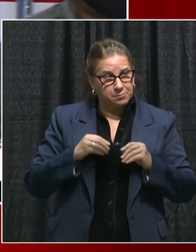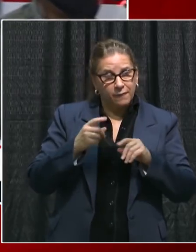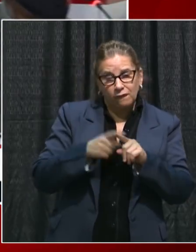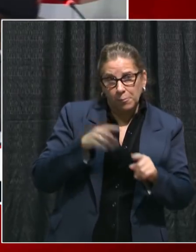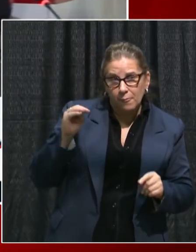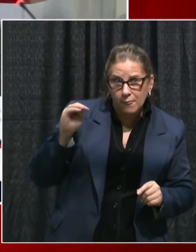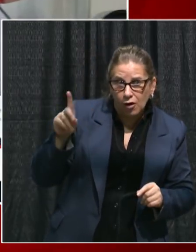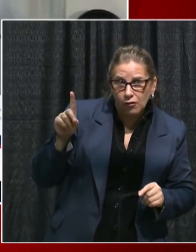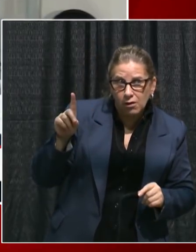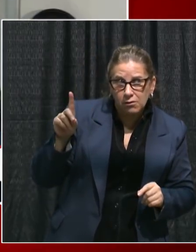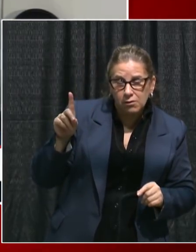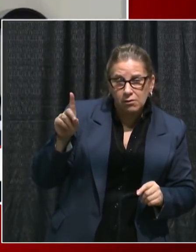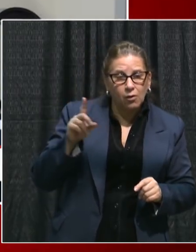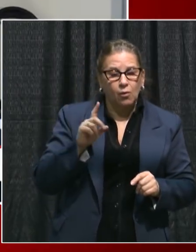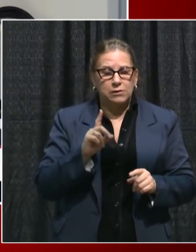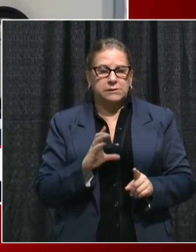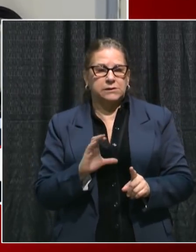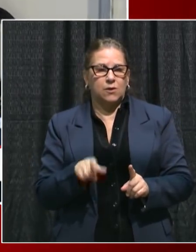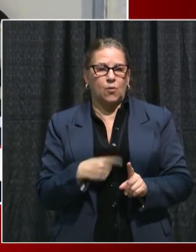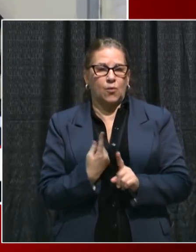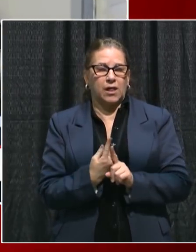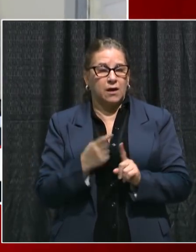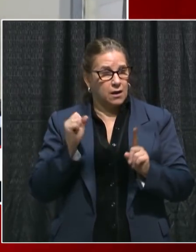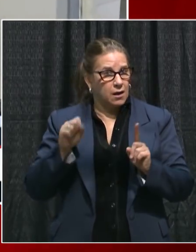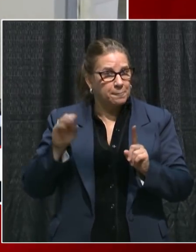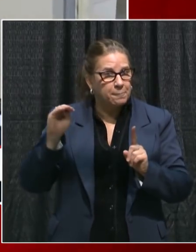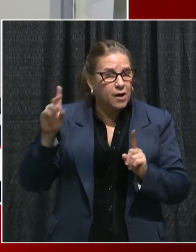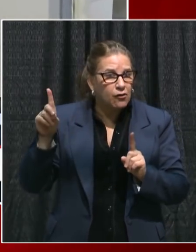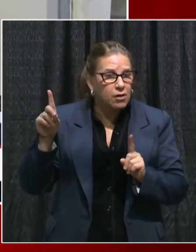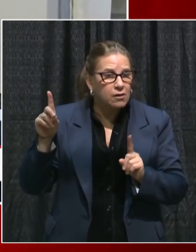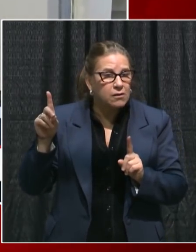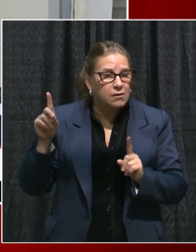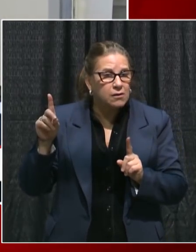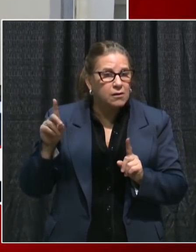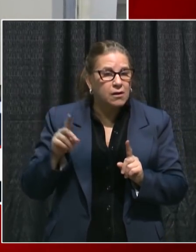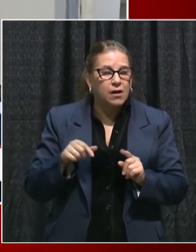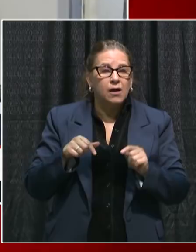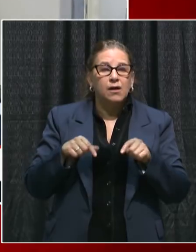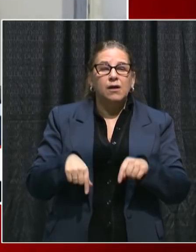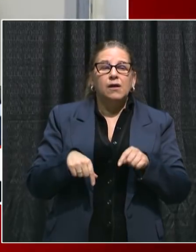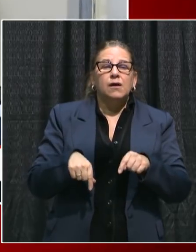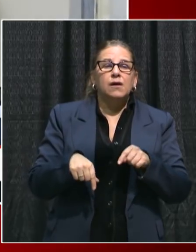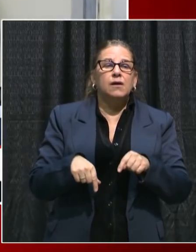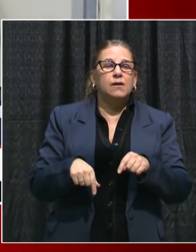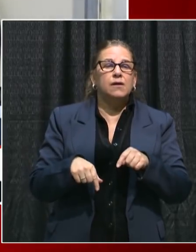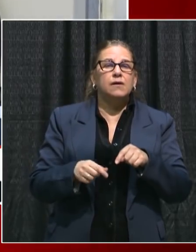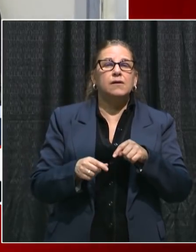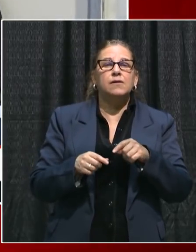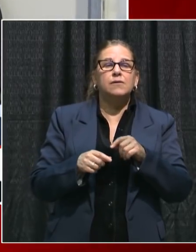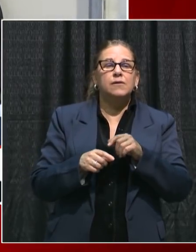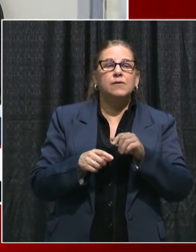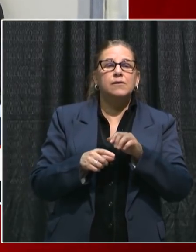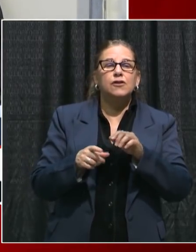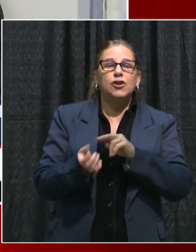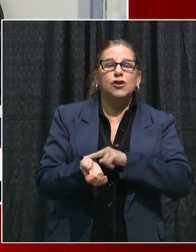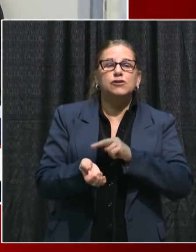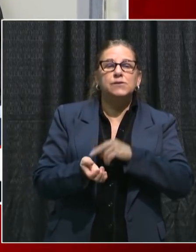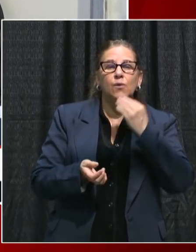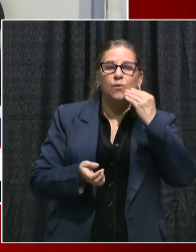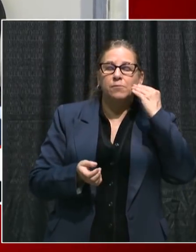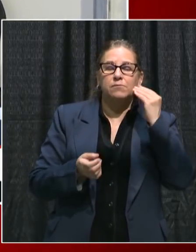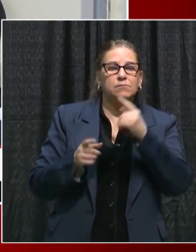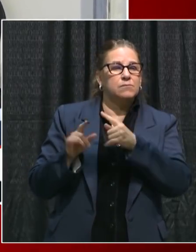The admission practices of nursing homes have not changed. Nursing homes are not allowed to decline admission to a patient because of